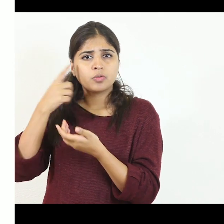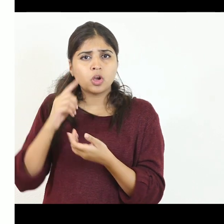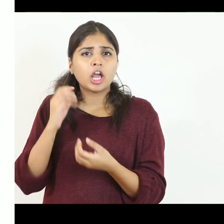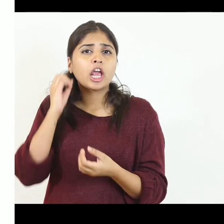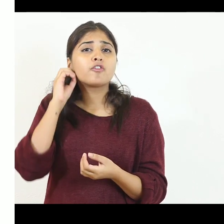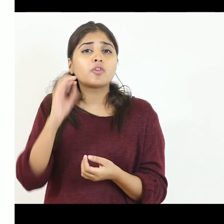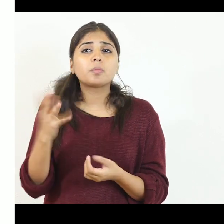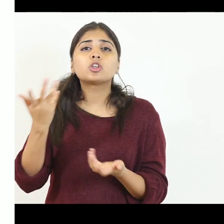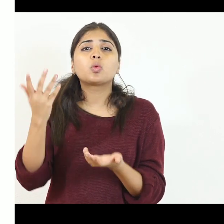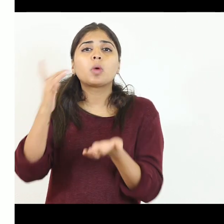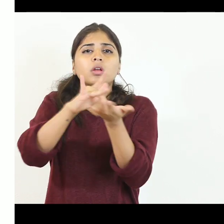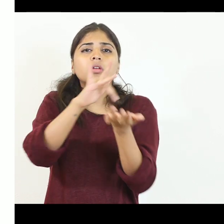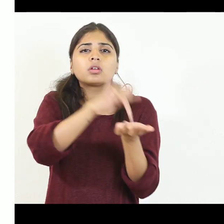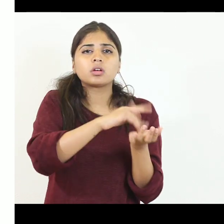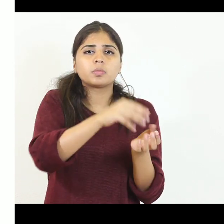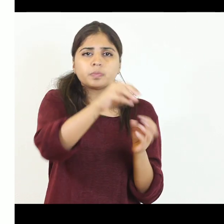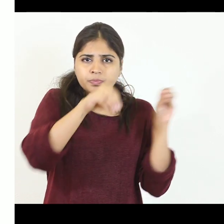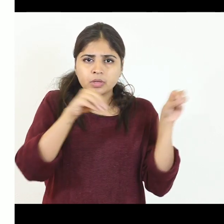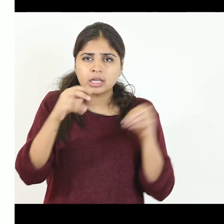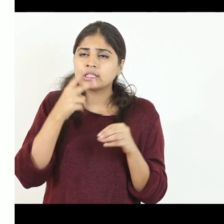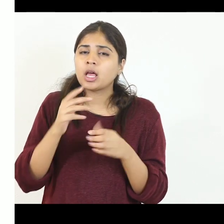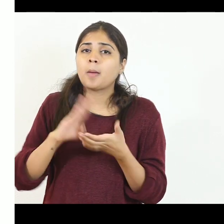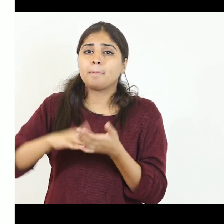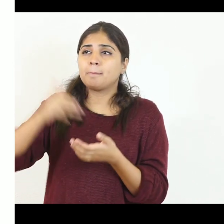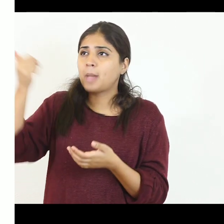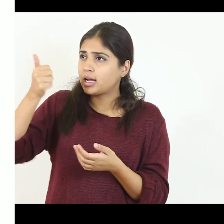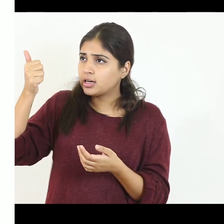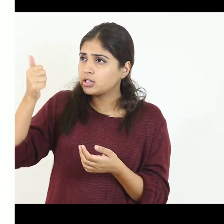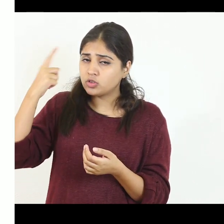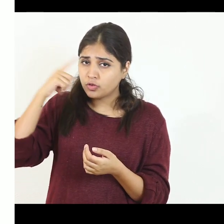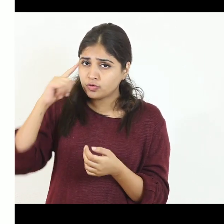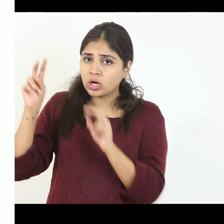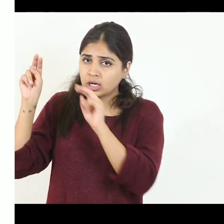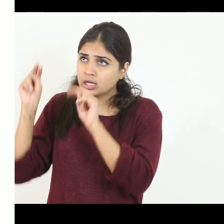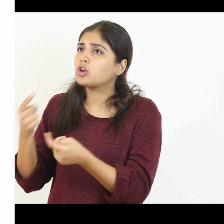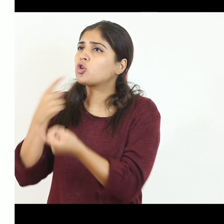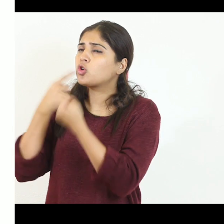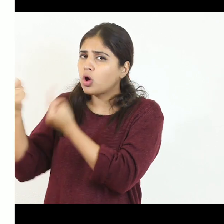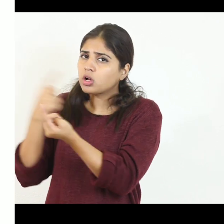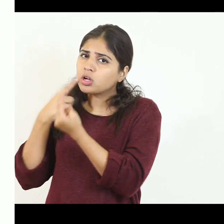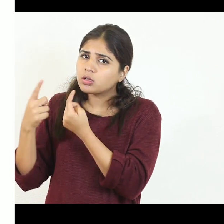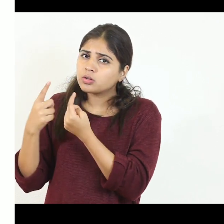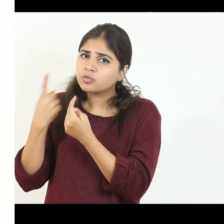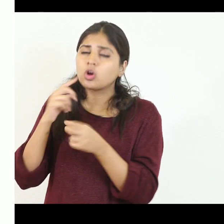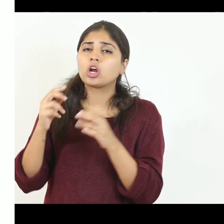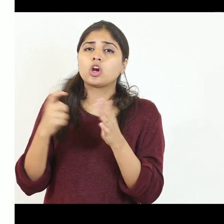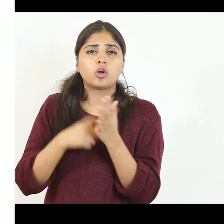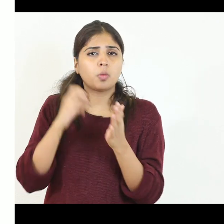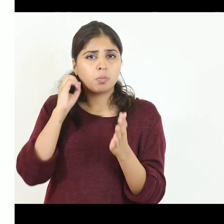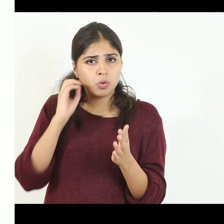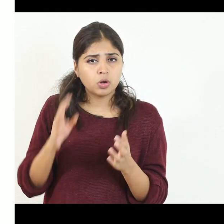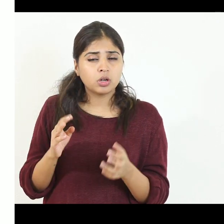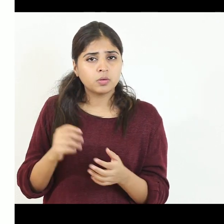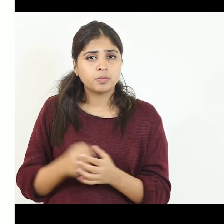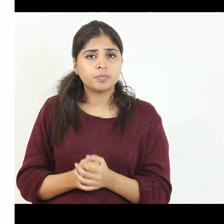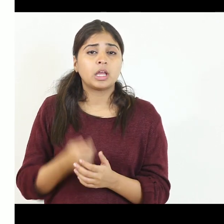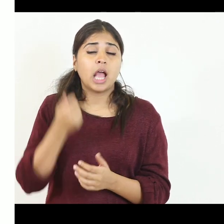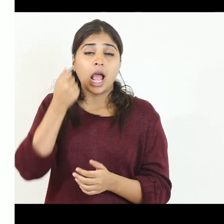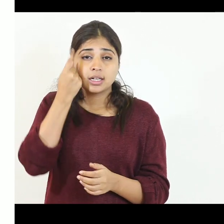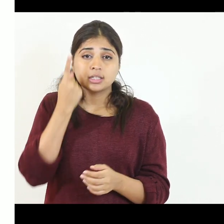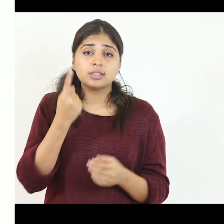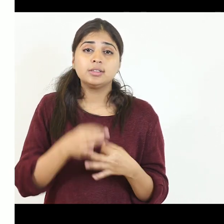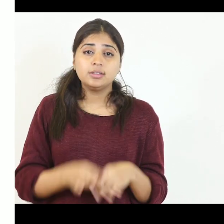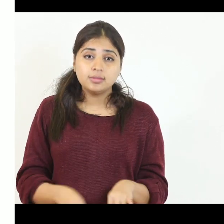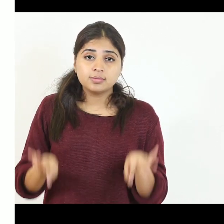generating necessary reports, understanding important and key business information, and prioritizing it.